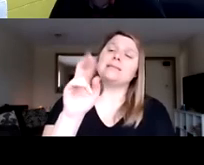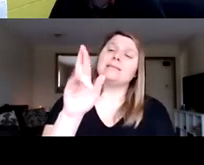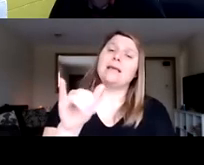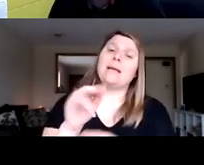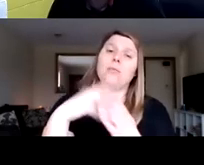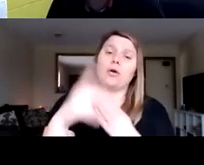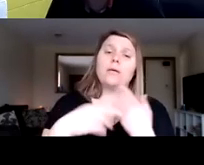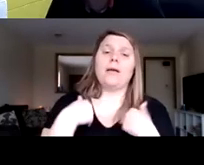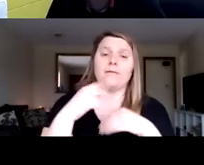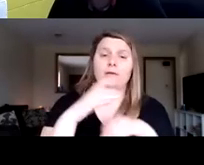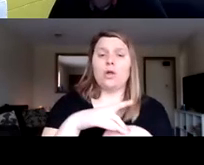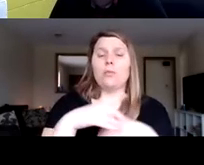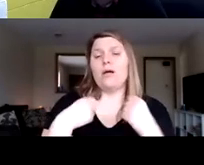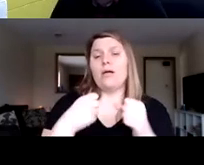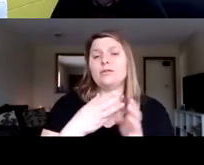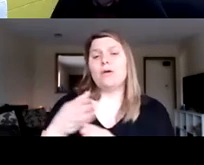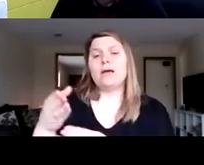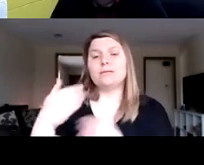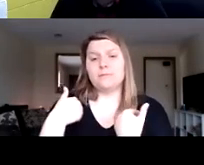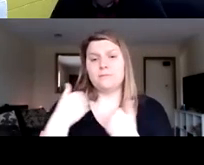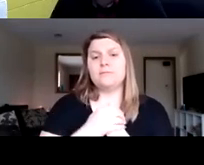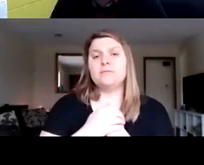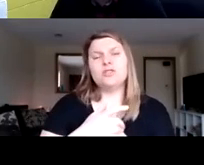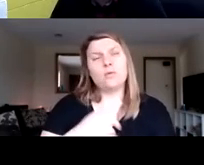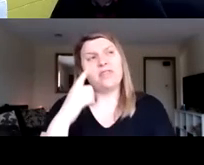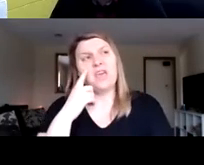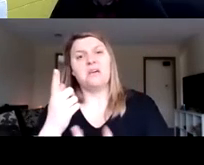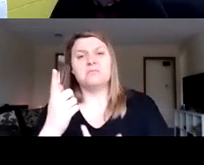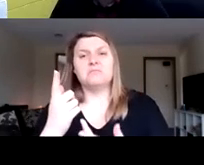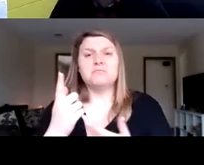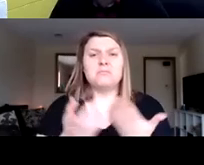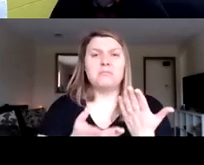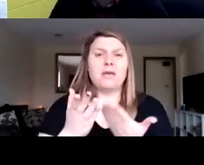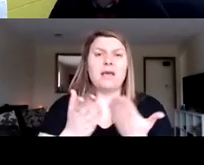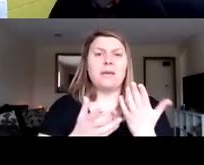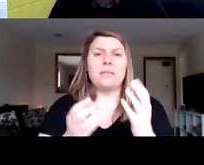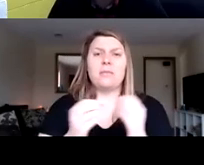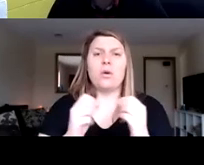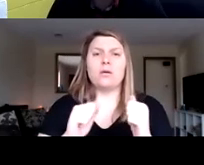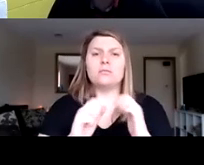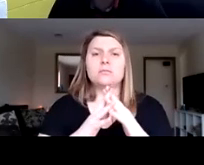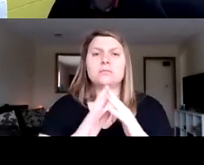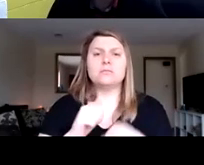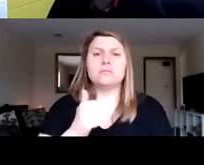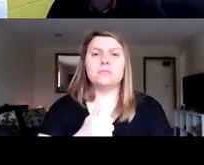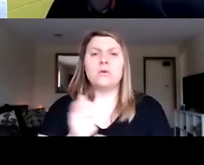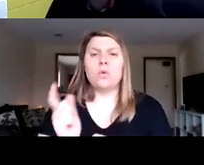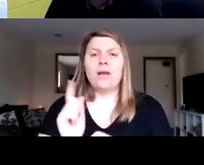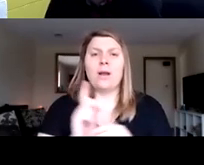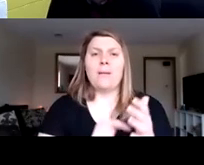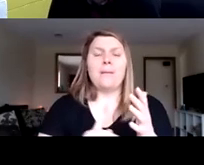global health tracks. And so I think that it is probably most established and broadest in the primary